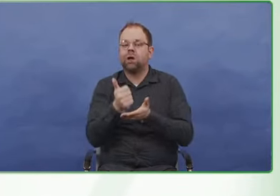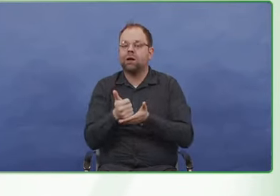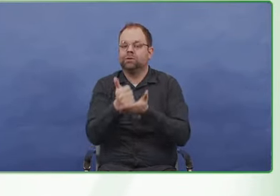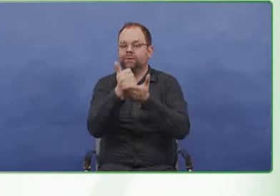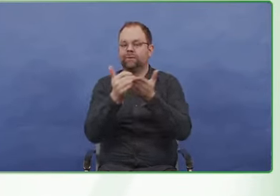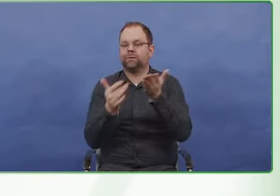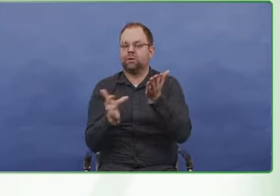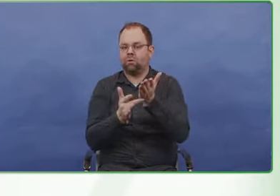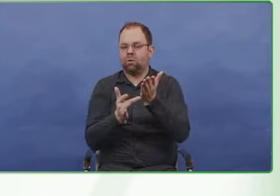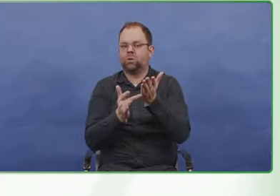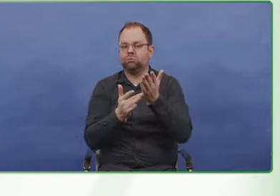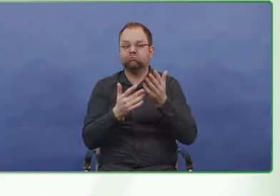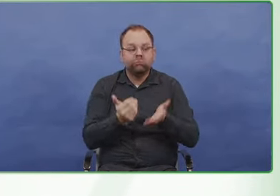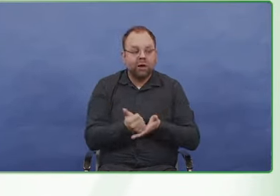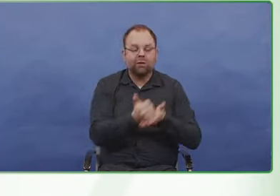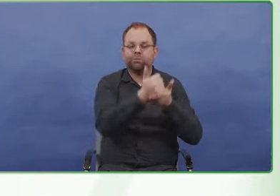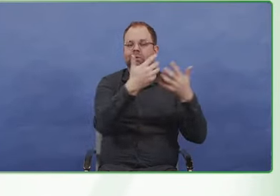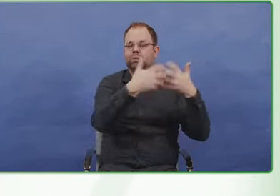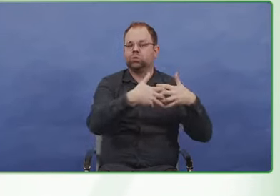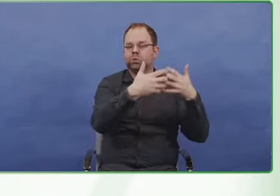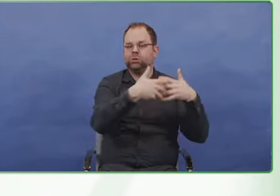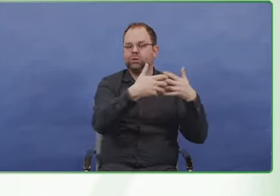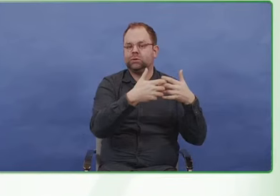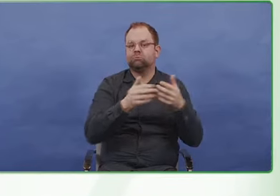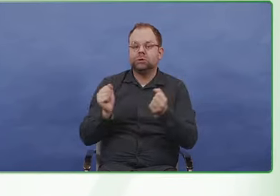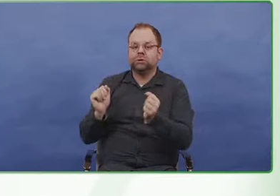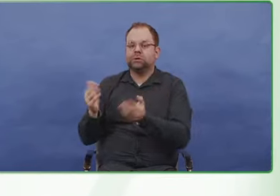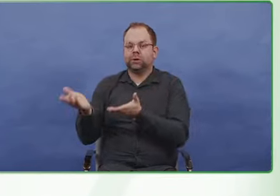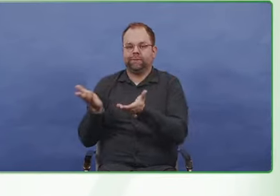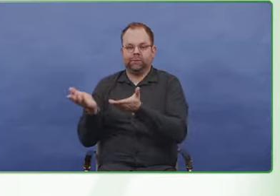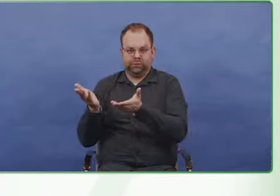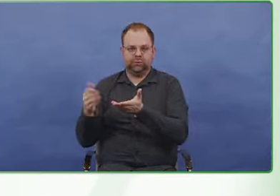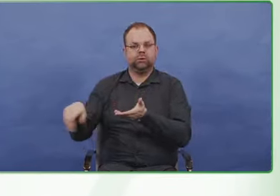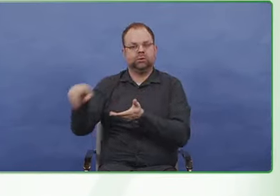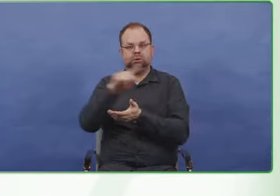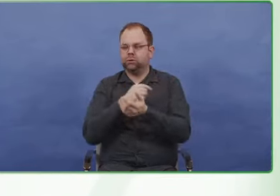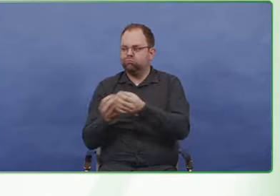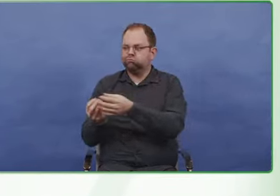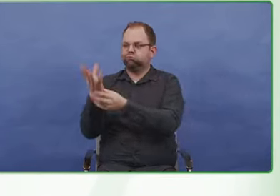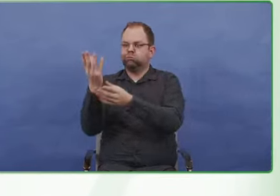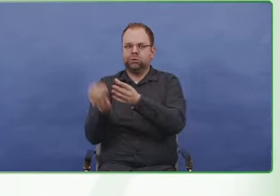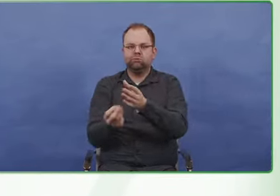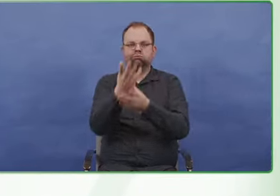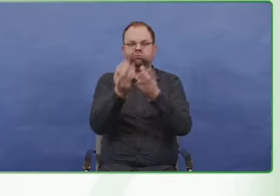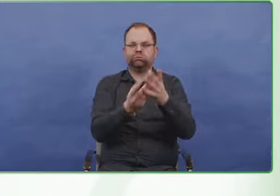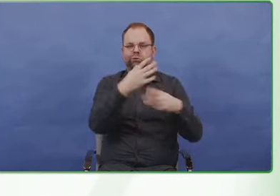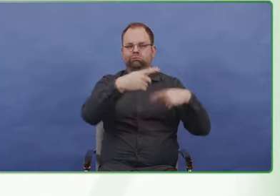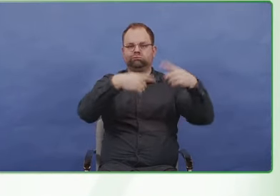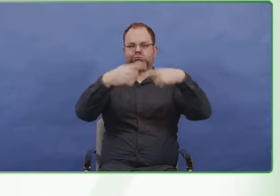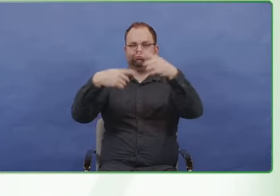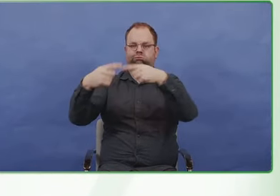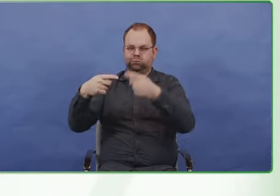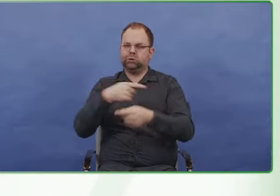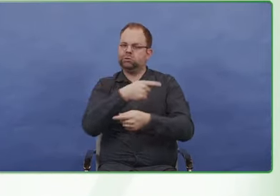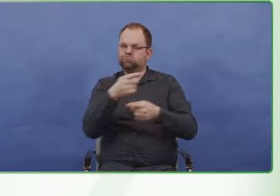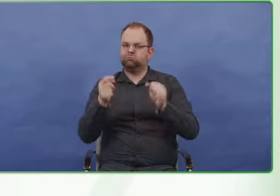establish India as a leading global manufacturer and exporter of assistive products to meet the